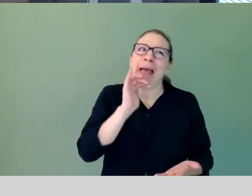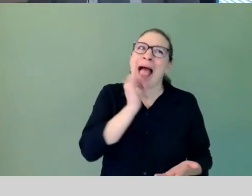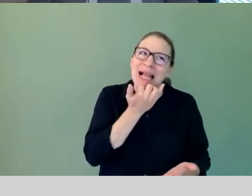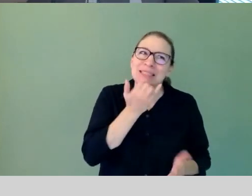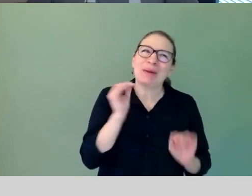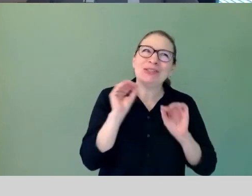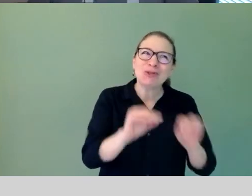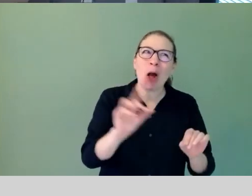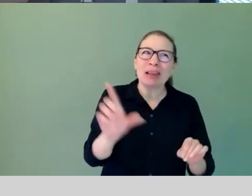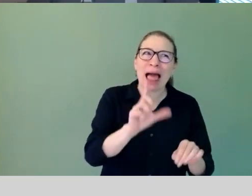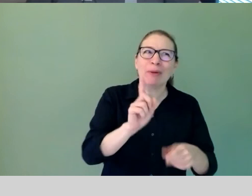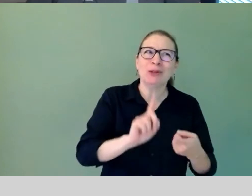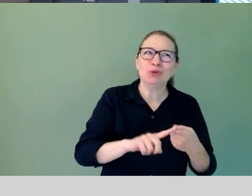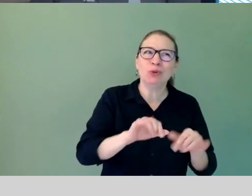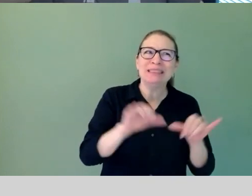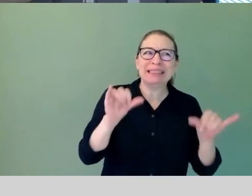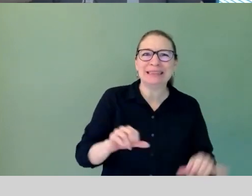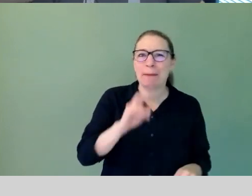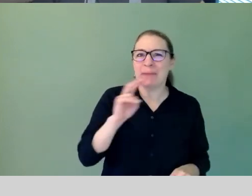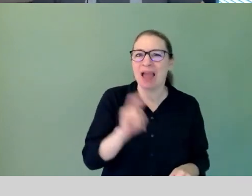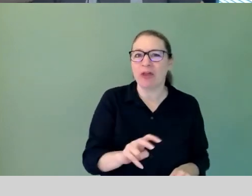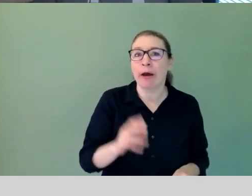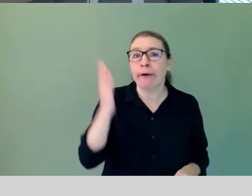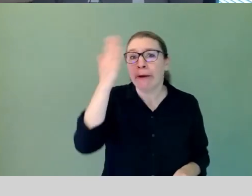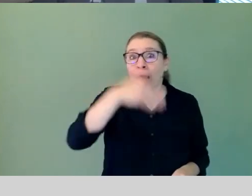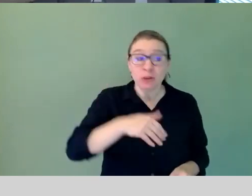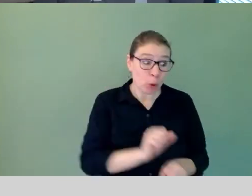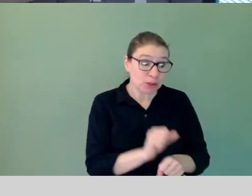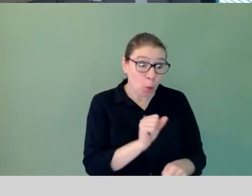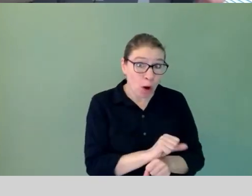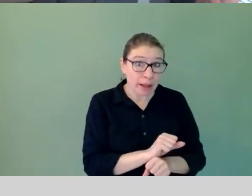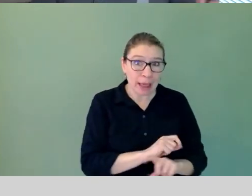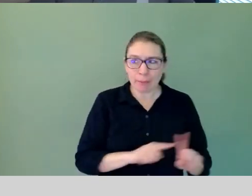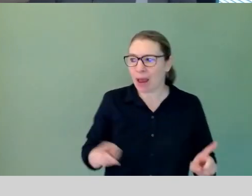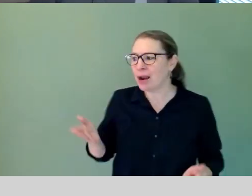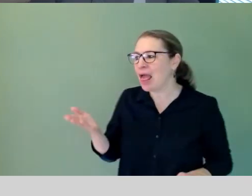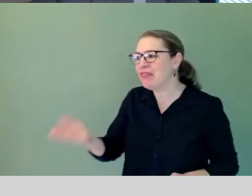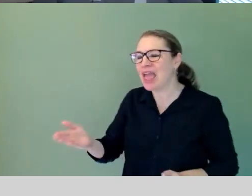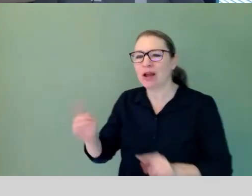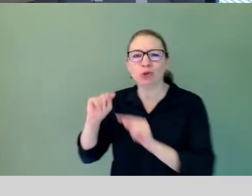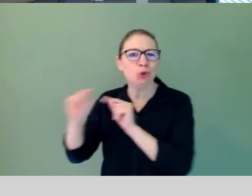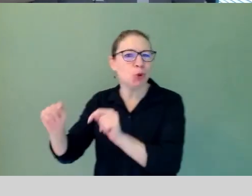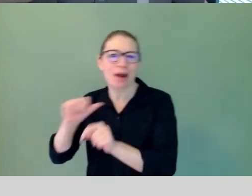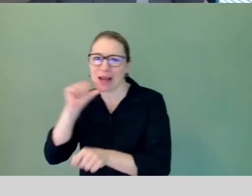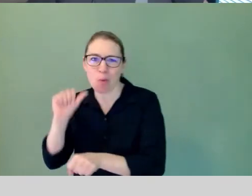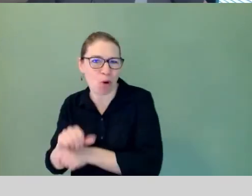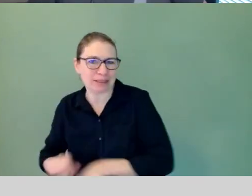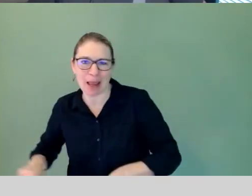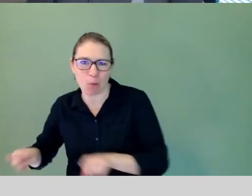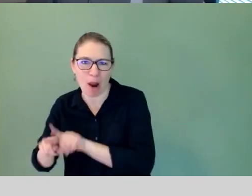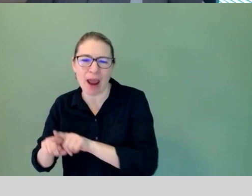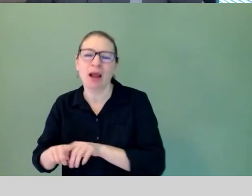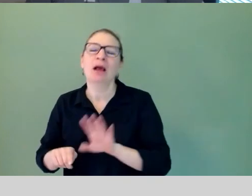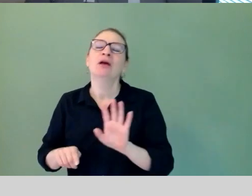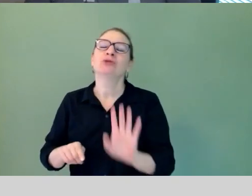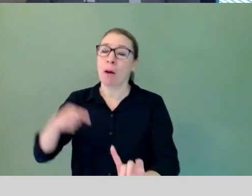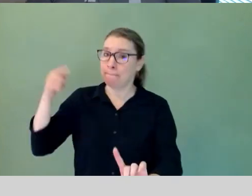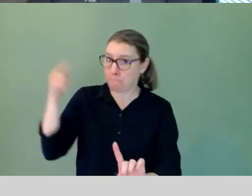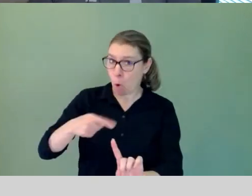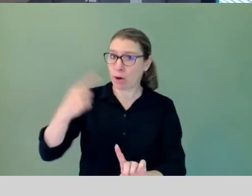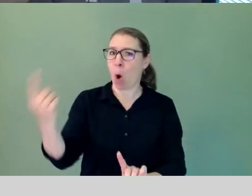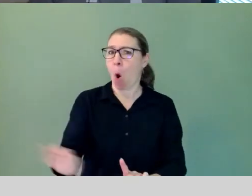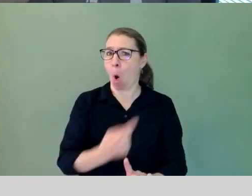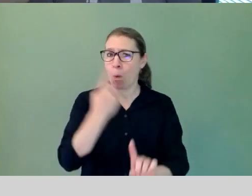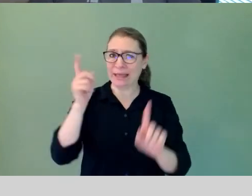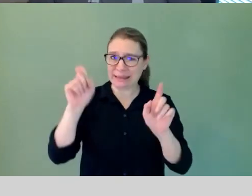known about it, and now it's working, but it doesn't work in the tutorial for everyone else. So always test. And bonus tip,